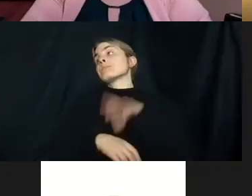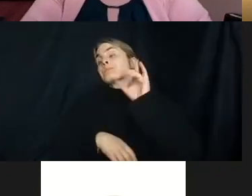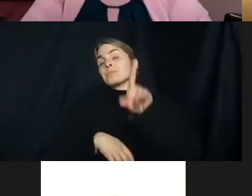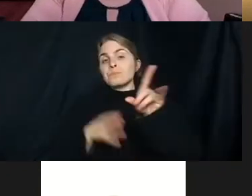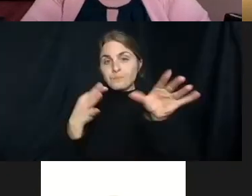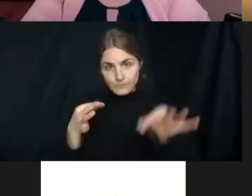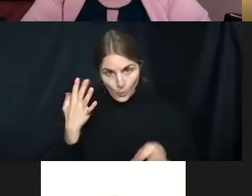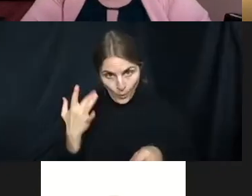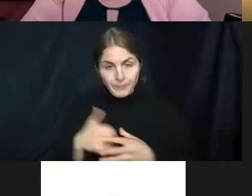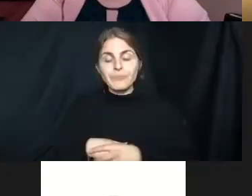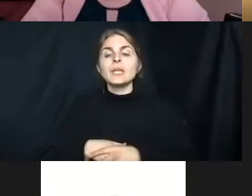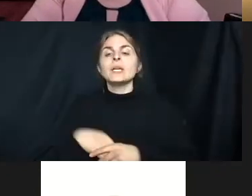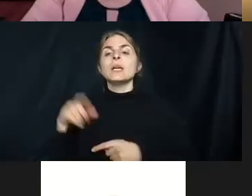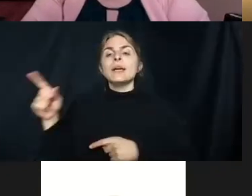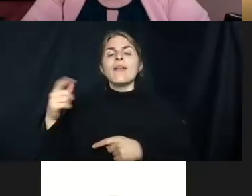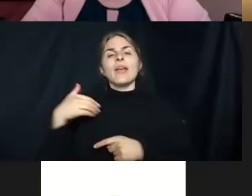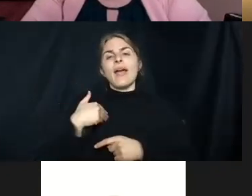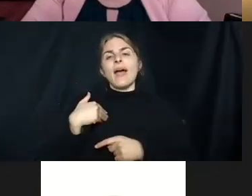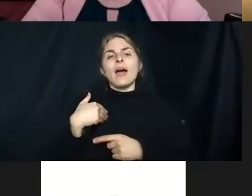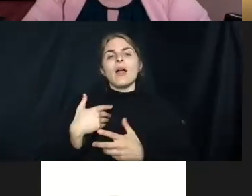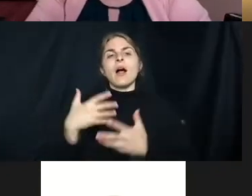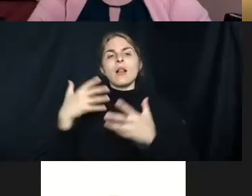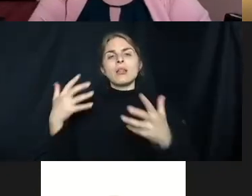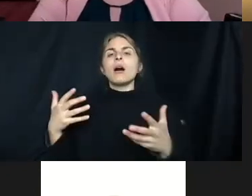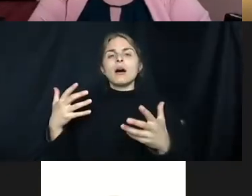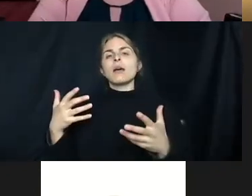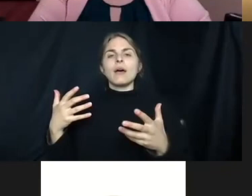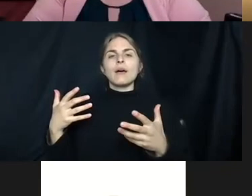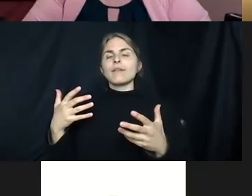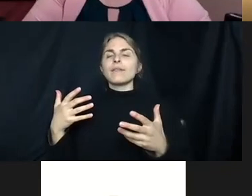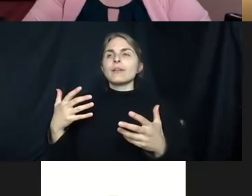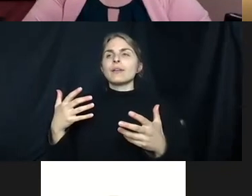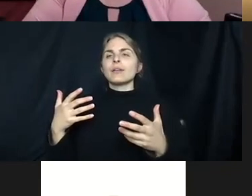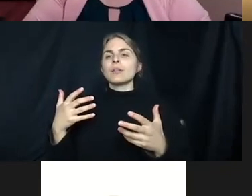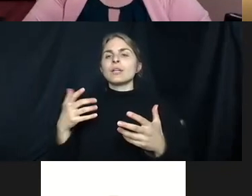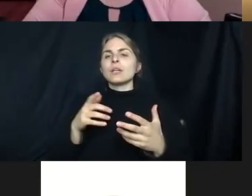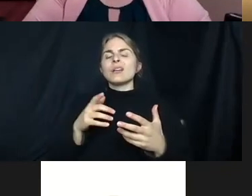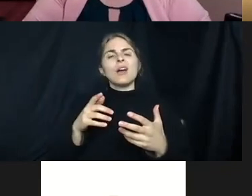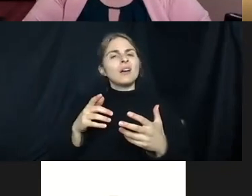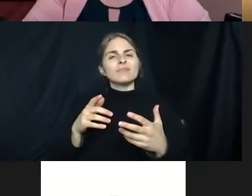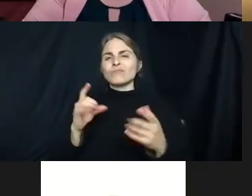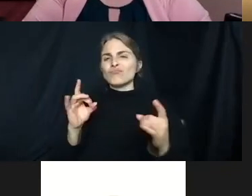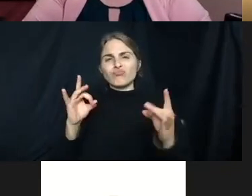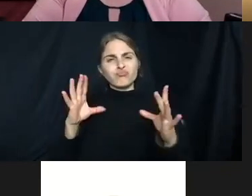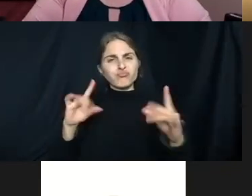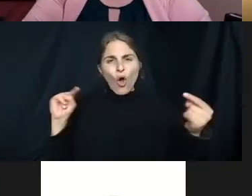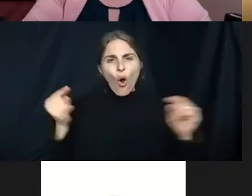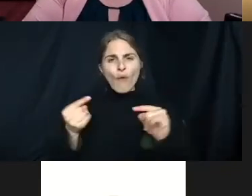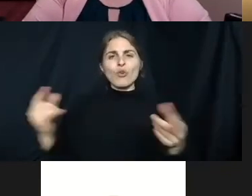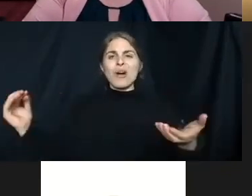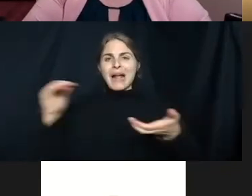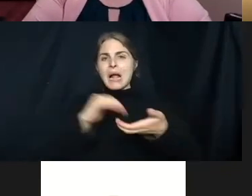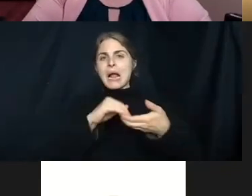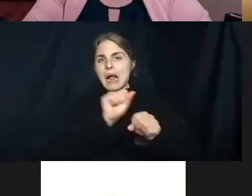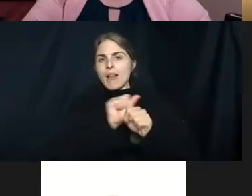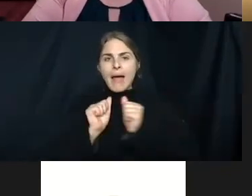They actually had a bunch of extremely harmful collaborators, one of which being the Rudd